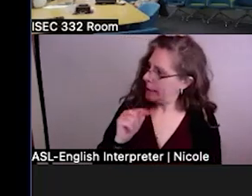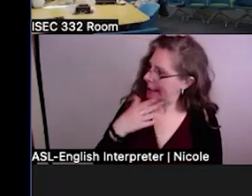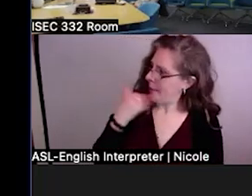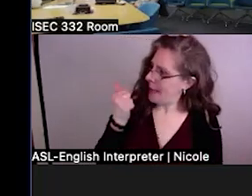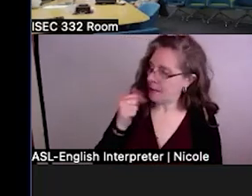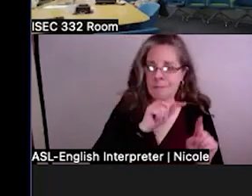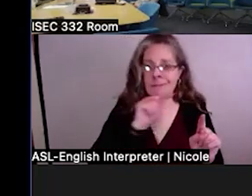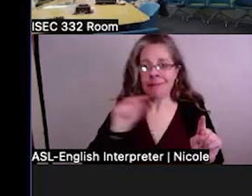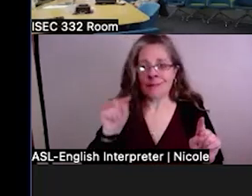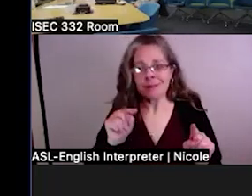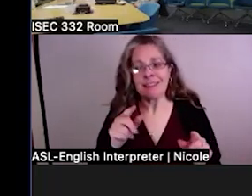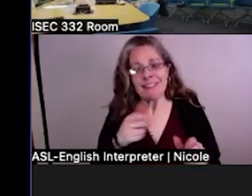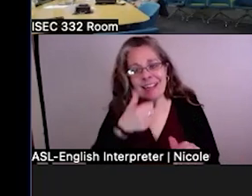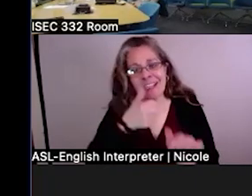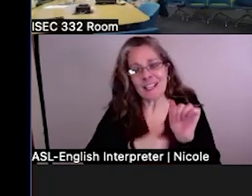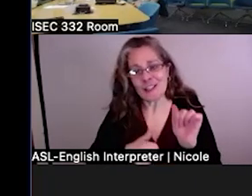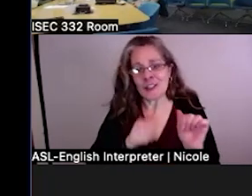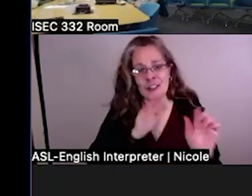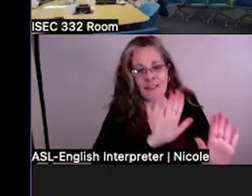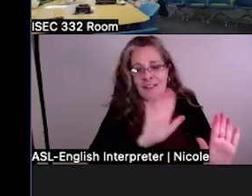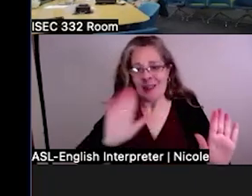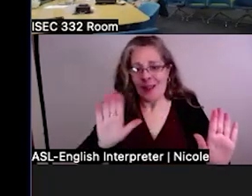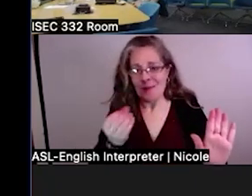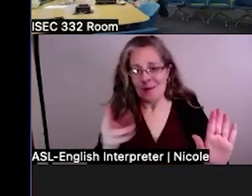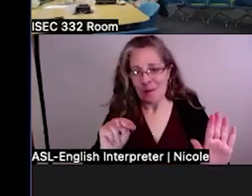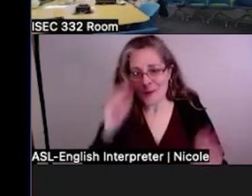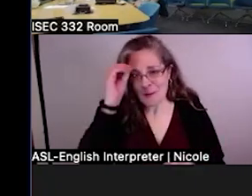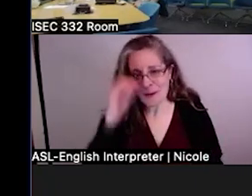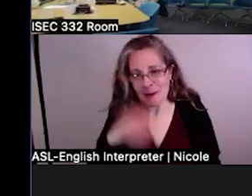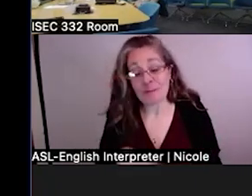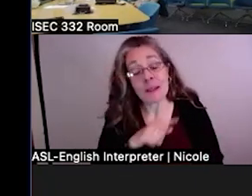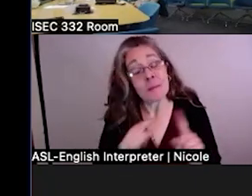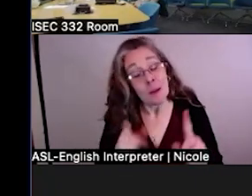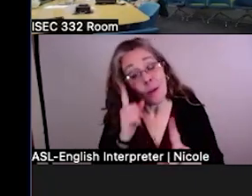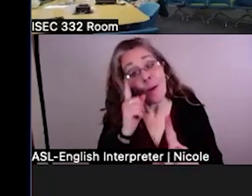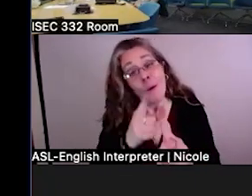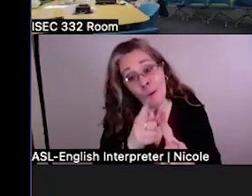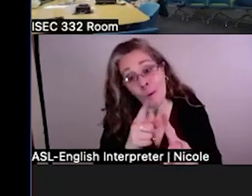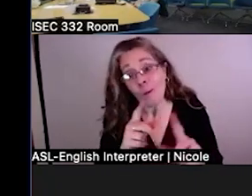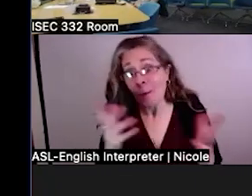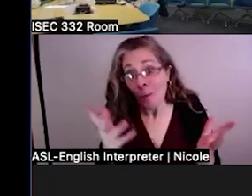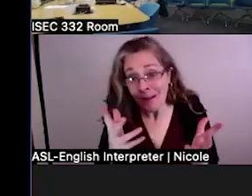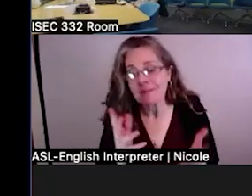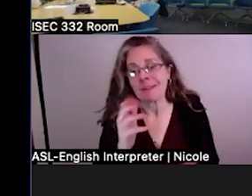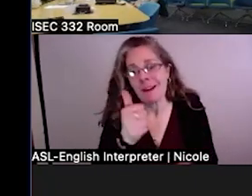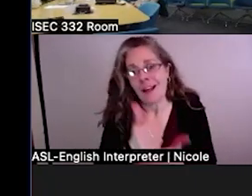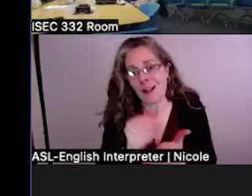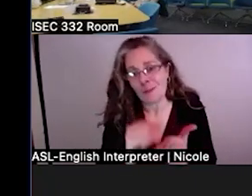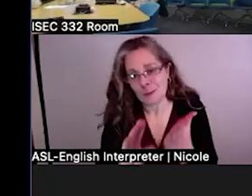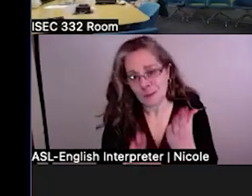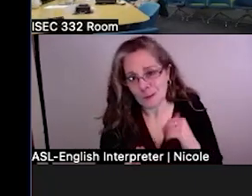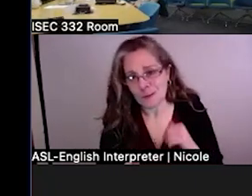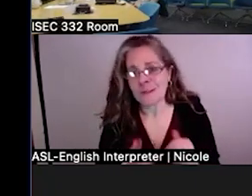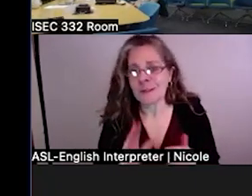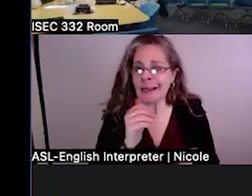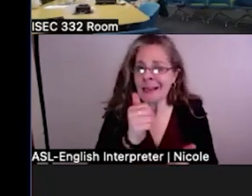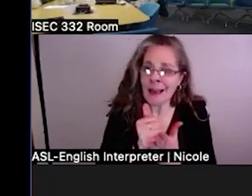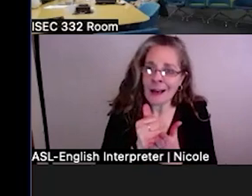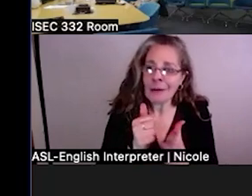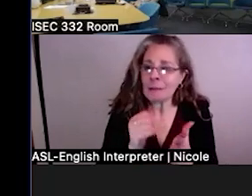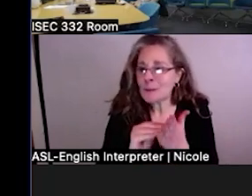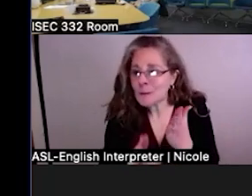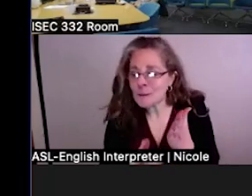opinions. Well, different opinions, and they're all really trying to do the same thing, is to help students, help individuals to be happy and